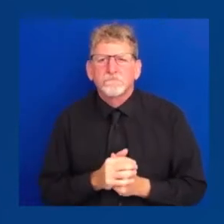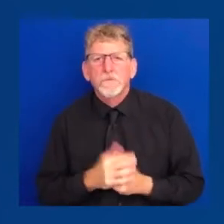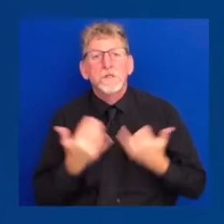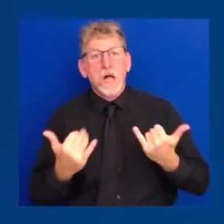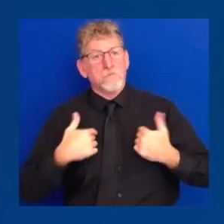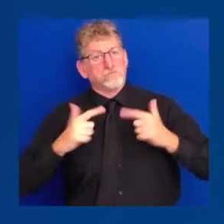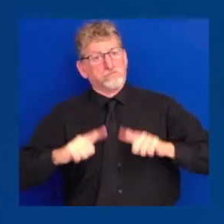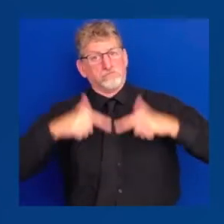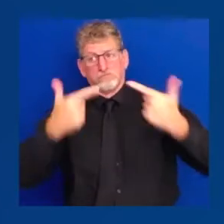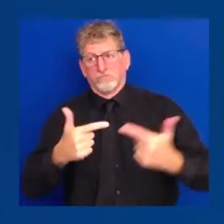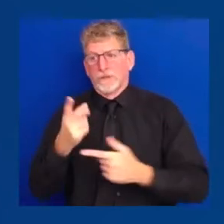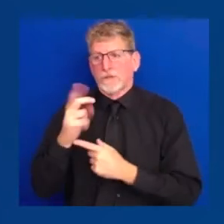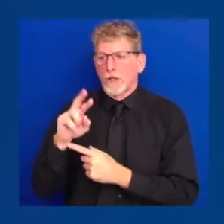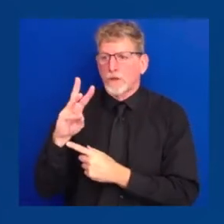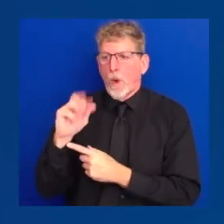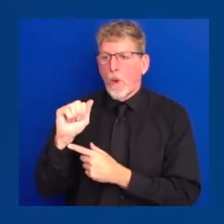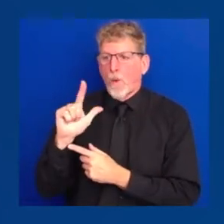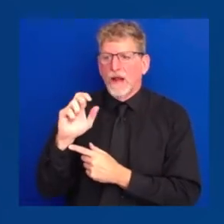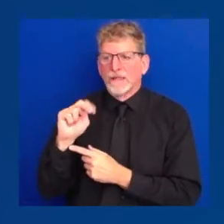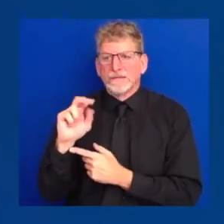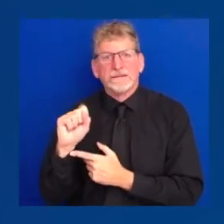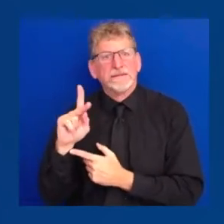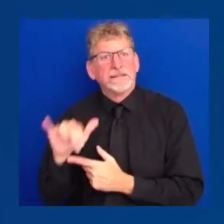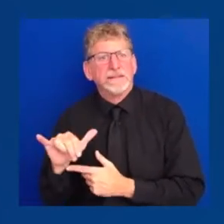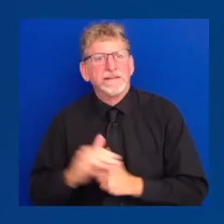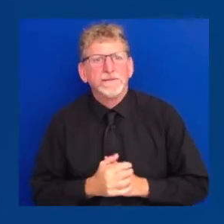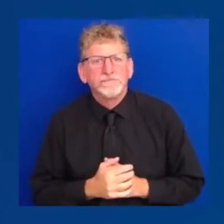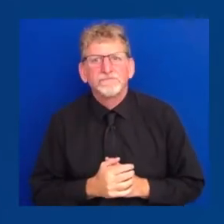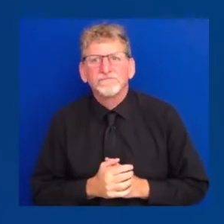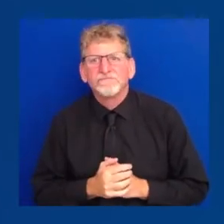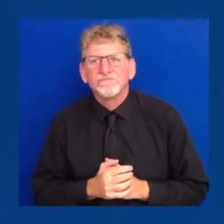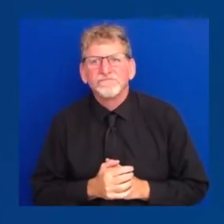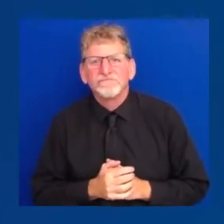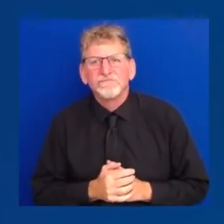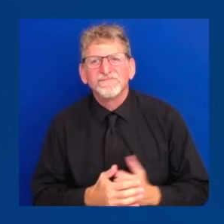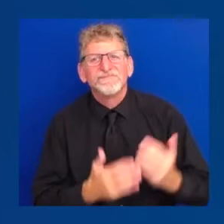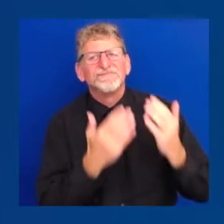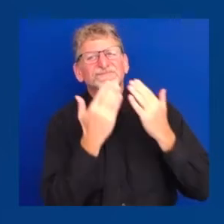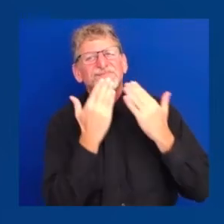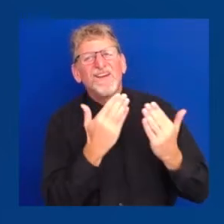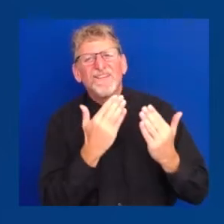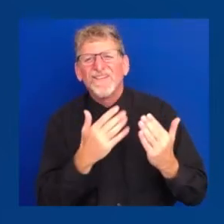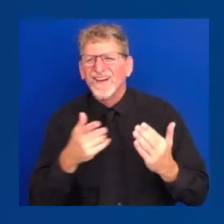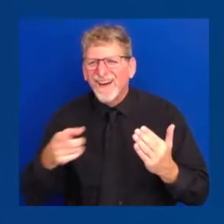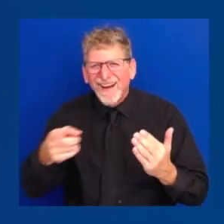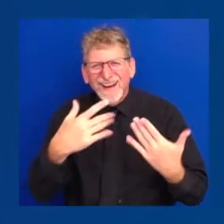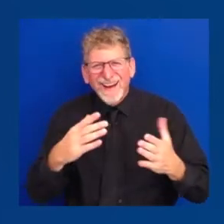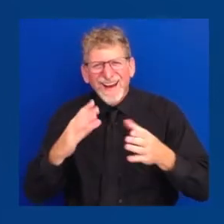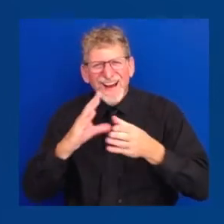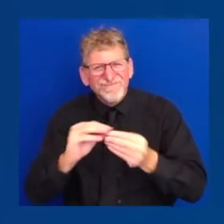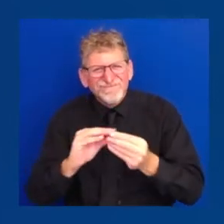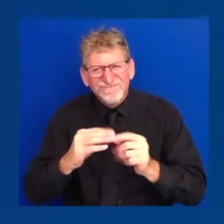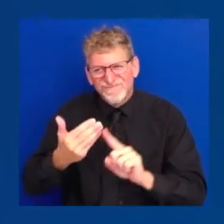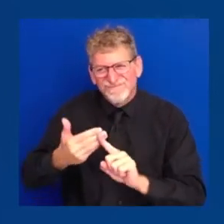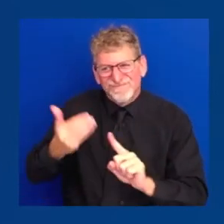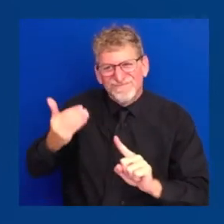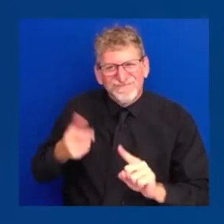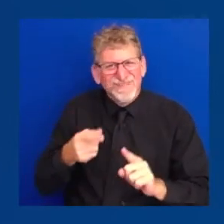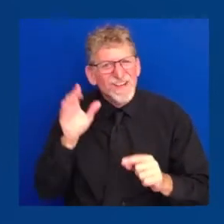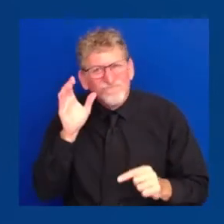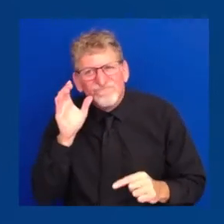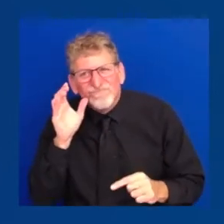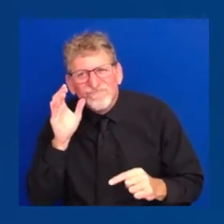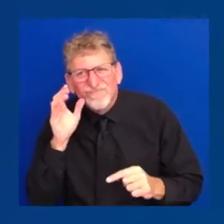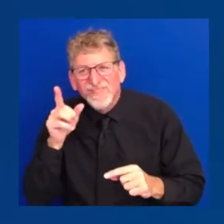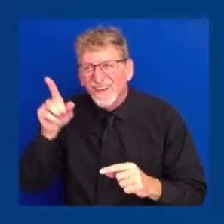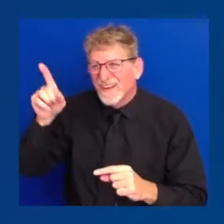announcement. As you heard from Jeff and Secretary Becerra, a key element of the President's National COVID Preparedness Plan is building